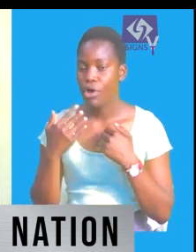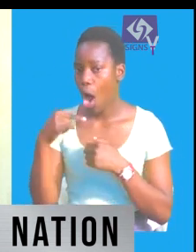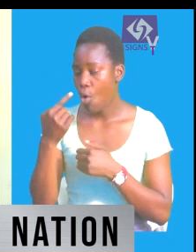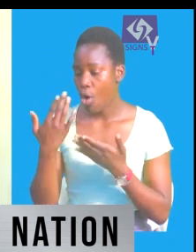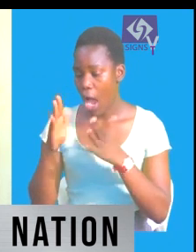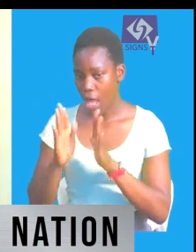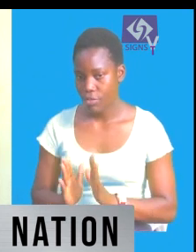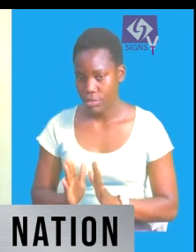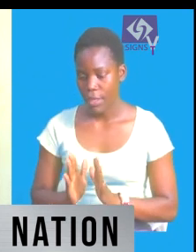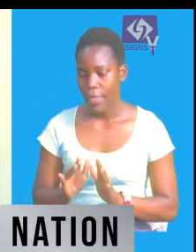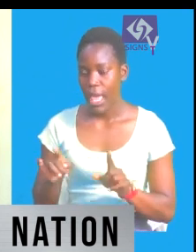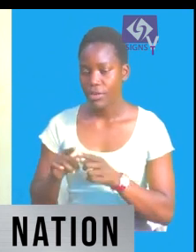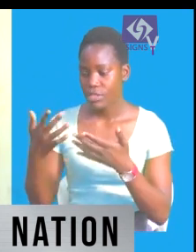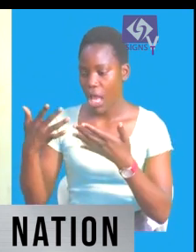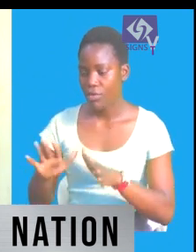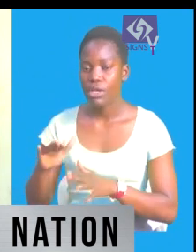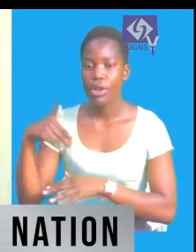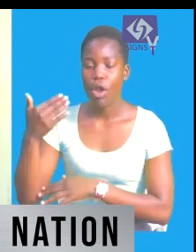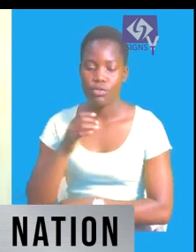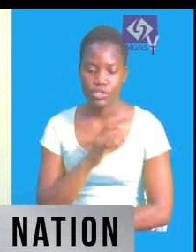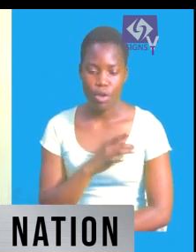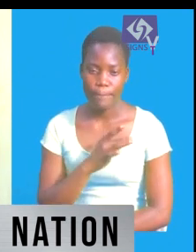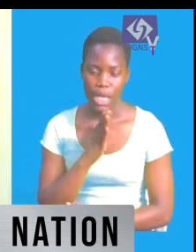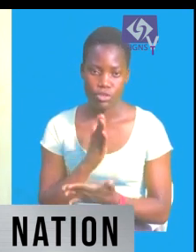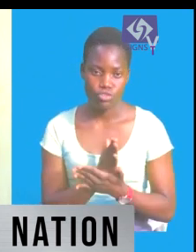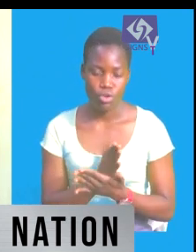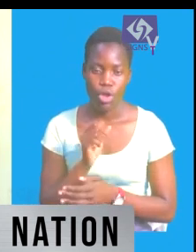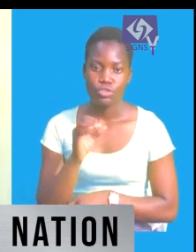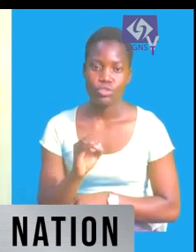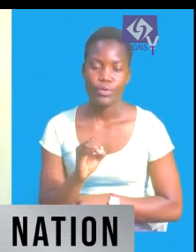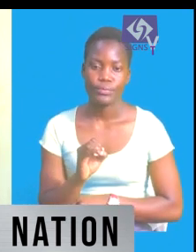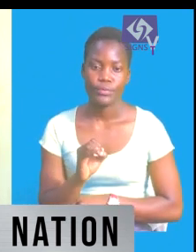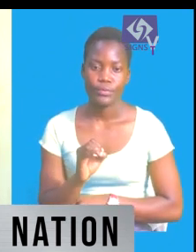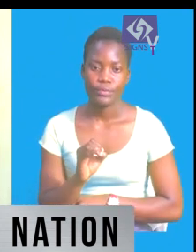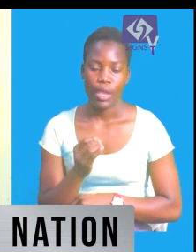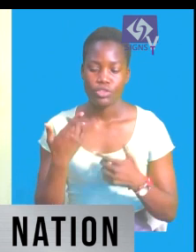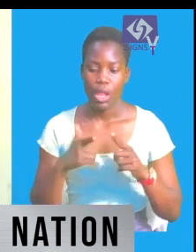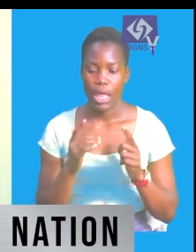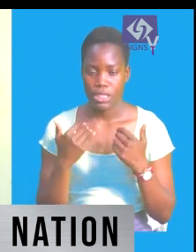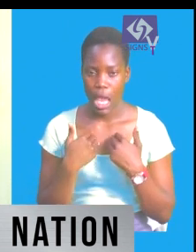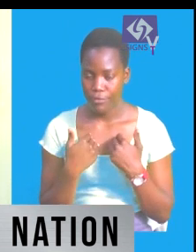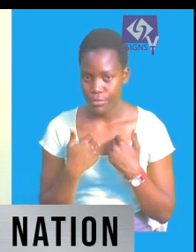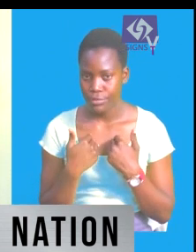supposed to will always complain. So let's have